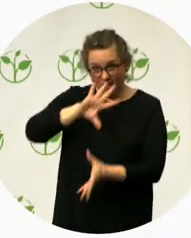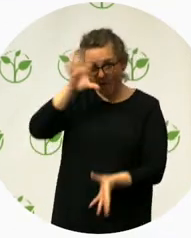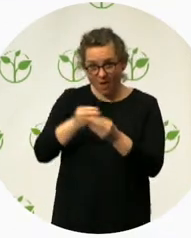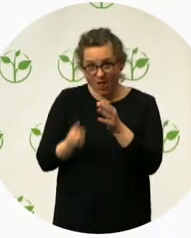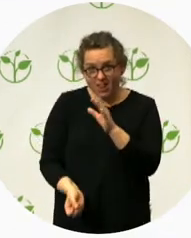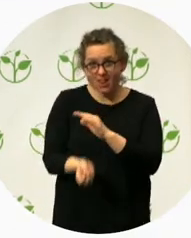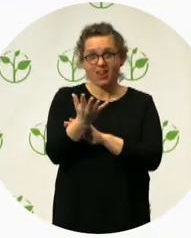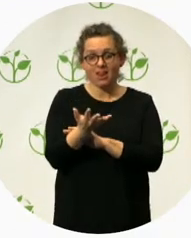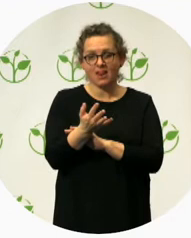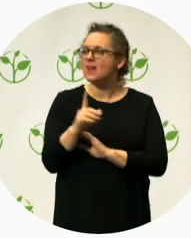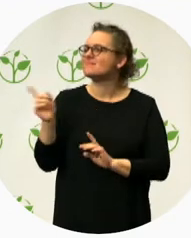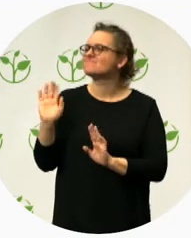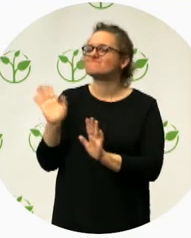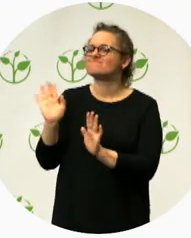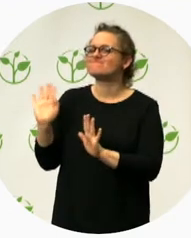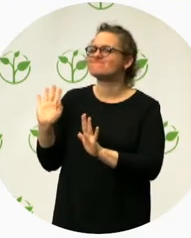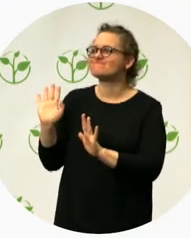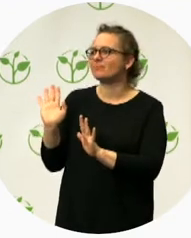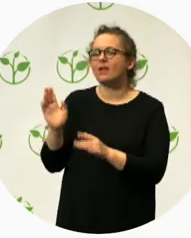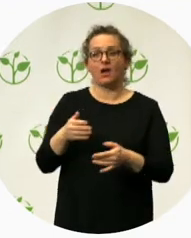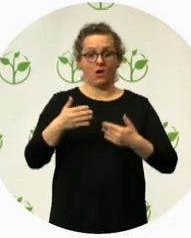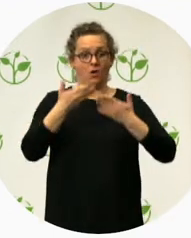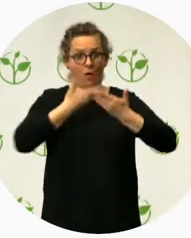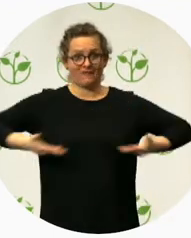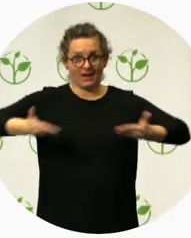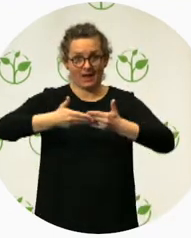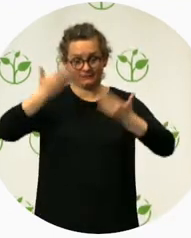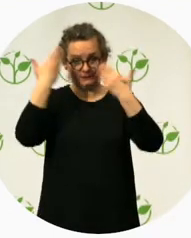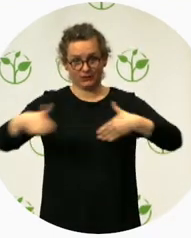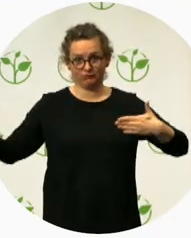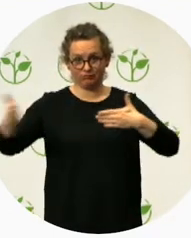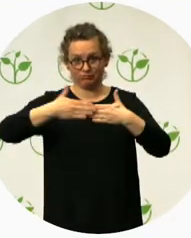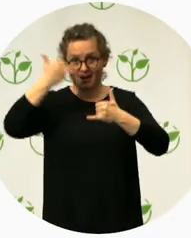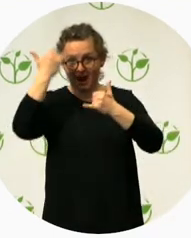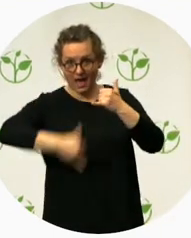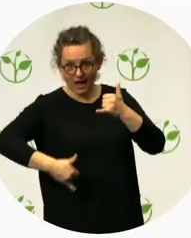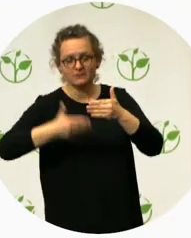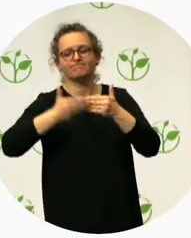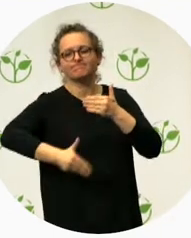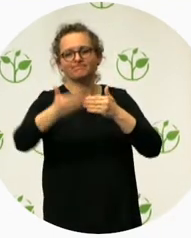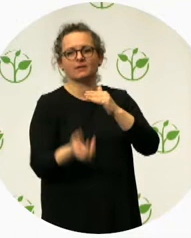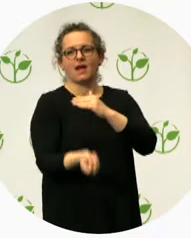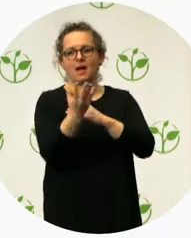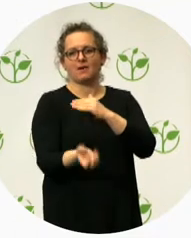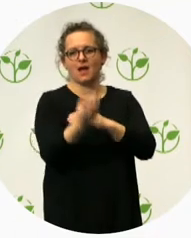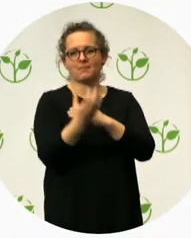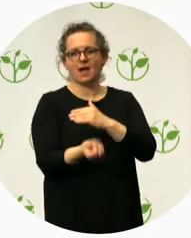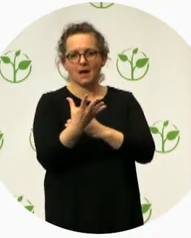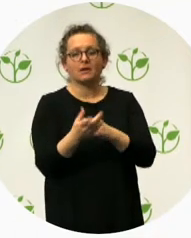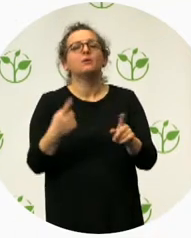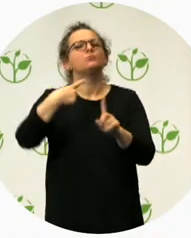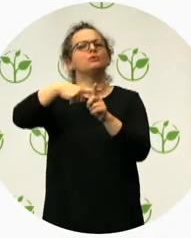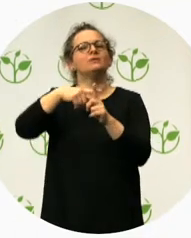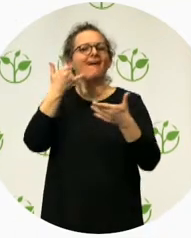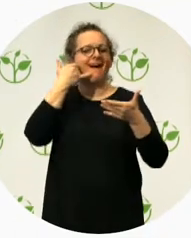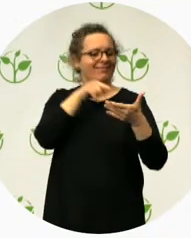Okay. I've mentioned the app already. For those of you who've not downloaded the app, if you want to use it, please do so, because you have, obviously,